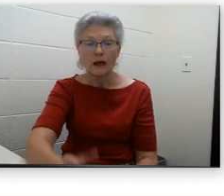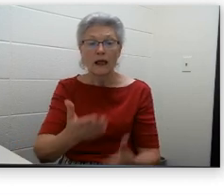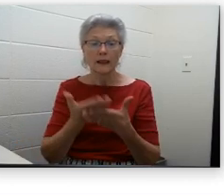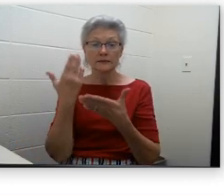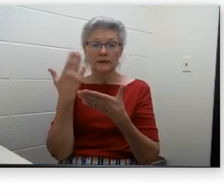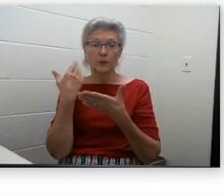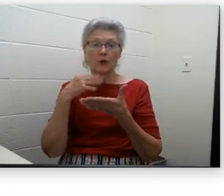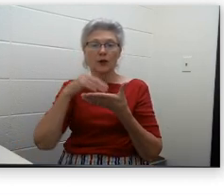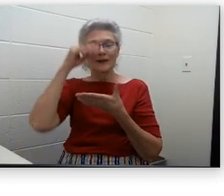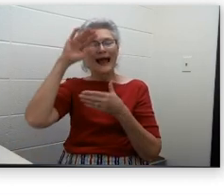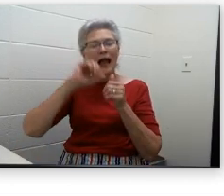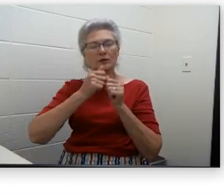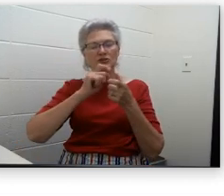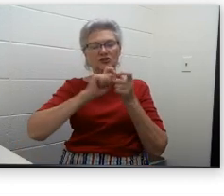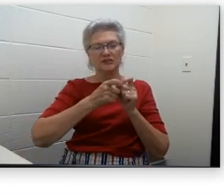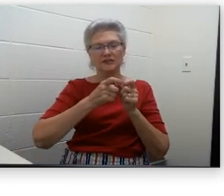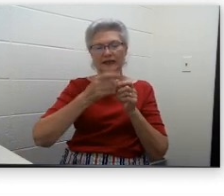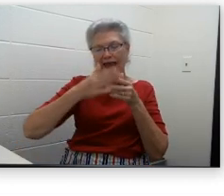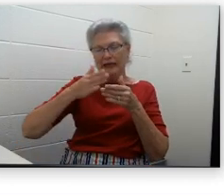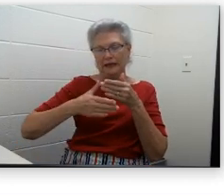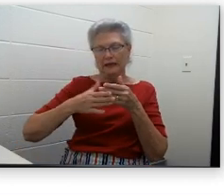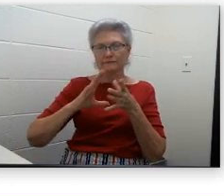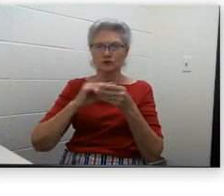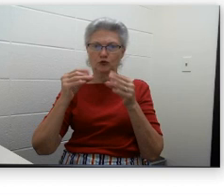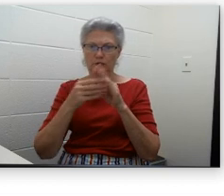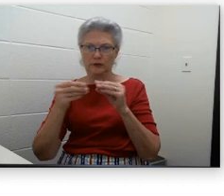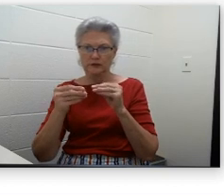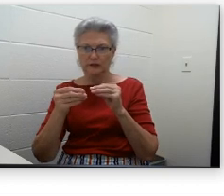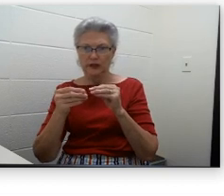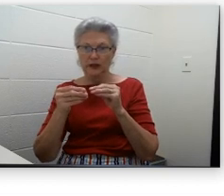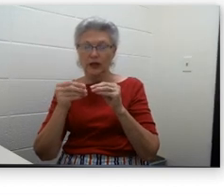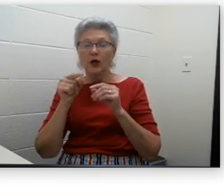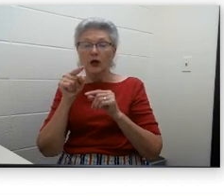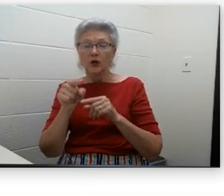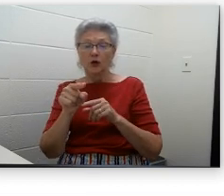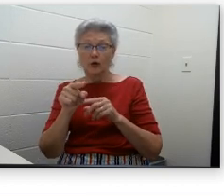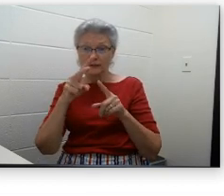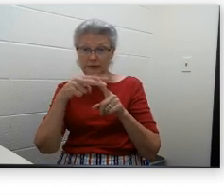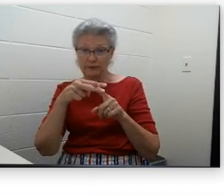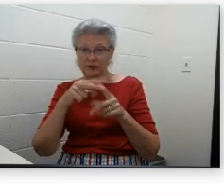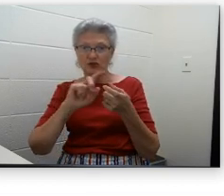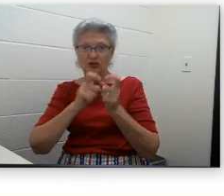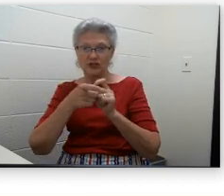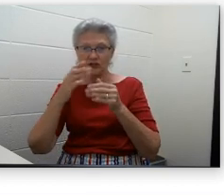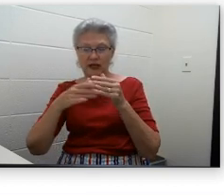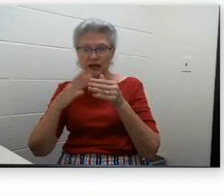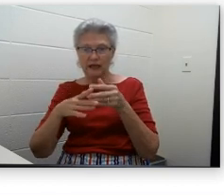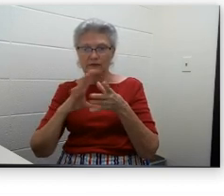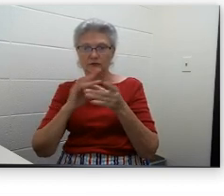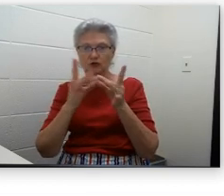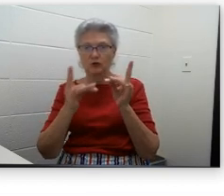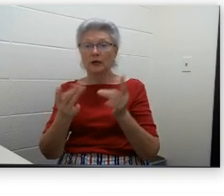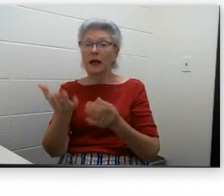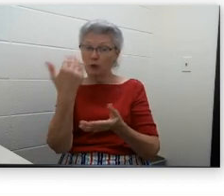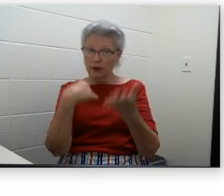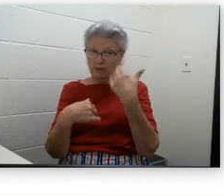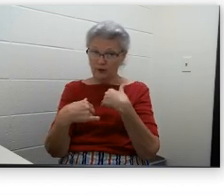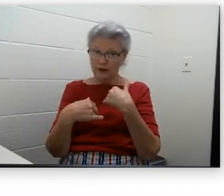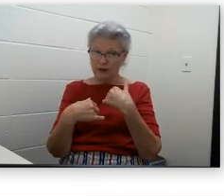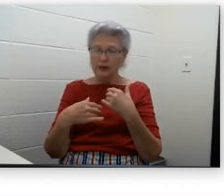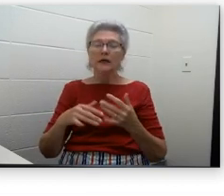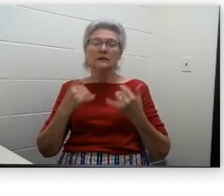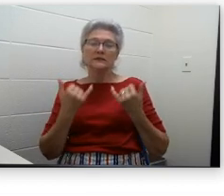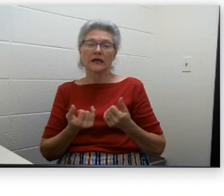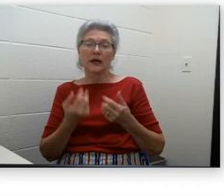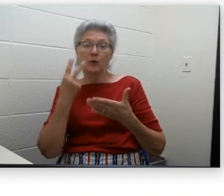time, we learned how we can change the endings of stories. You were asked to change the ending of the text, "Come away, come away." Today, we will